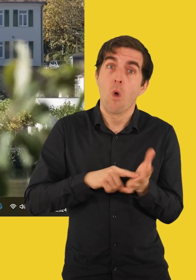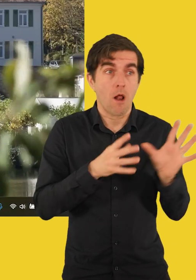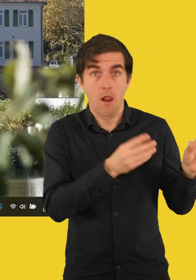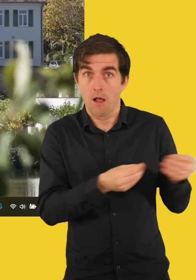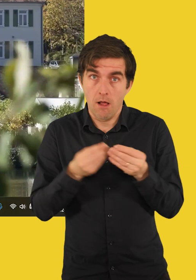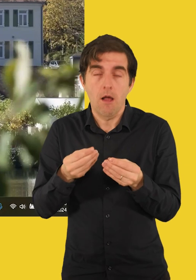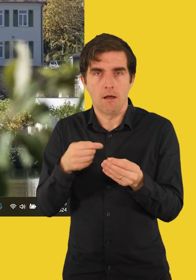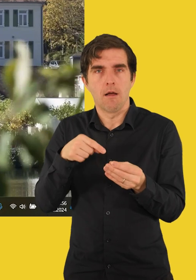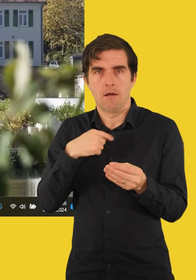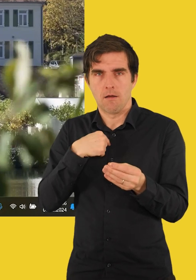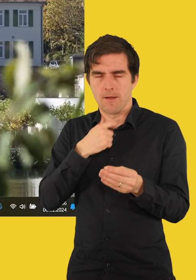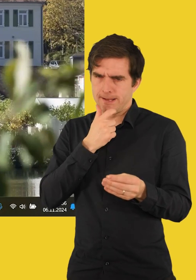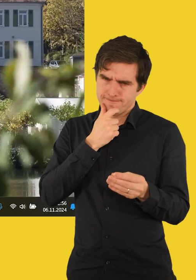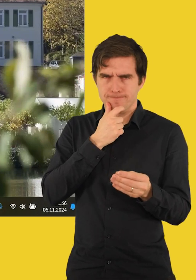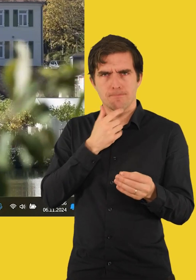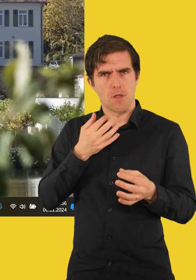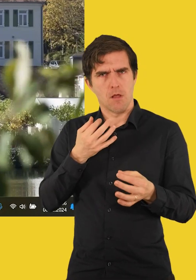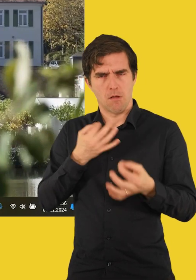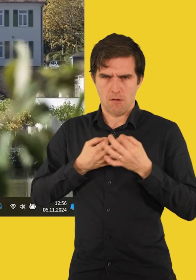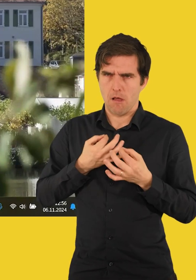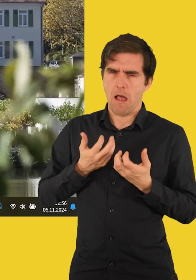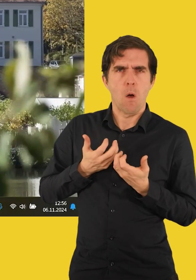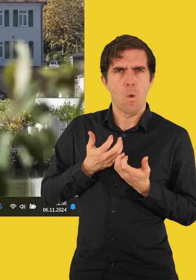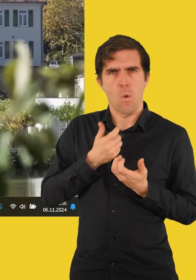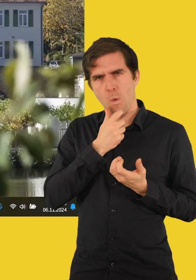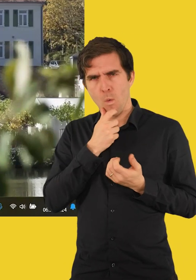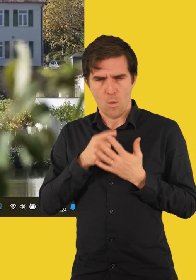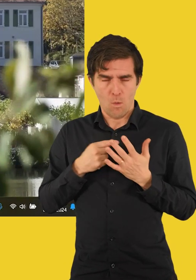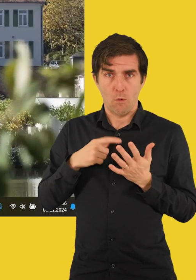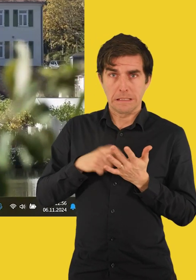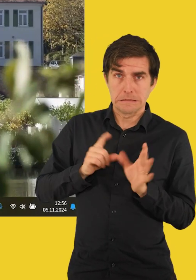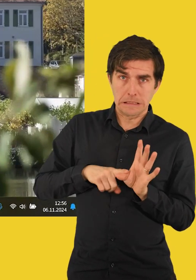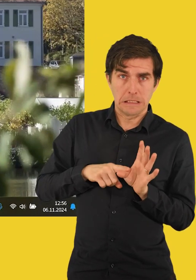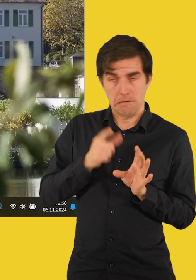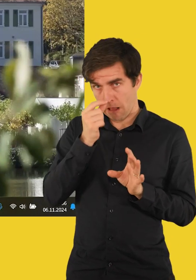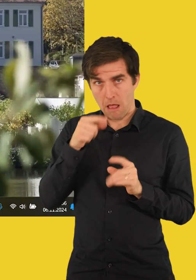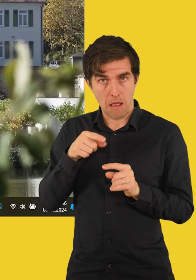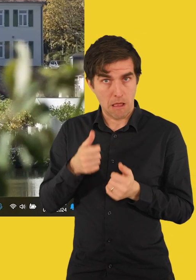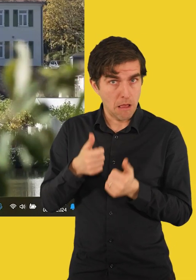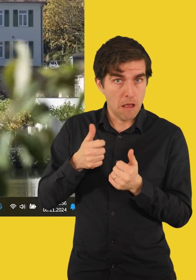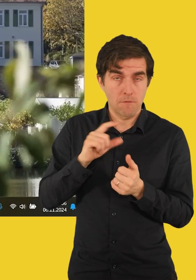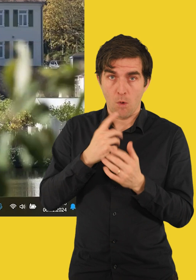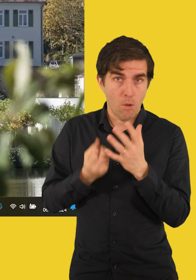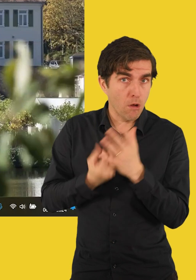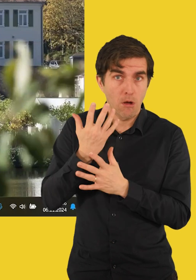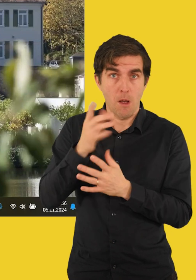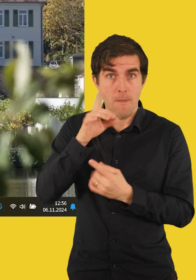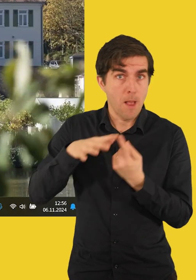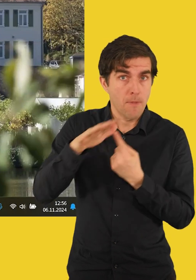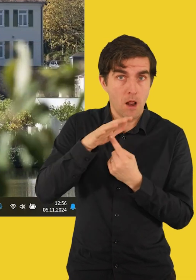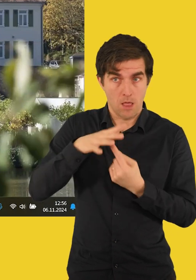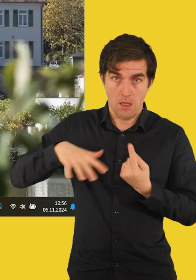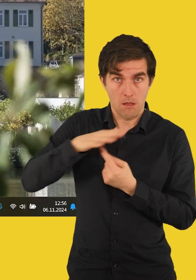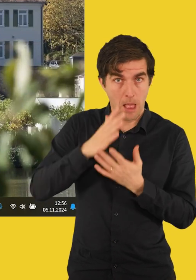there. And the questions that we're asking ourselves is how we as a city can be home to thriving people in a